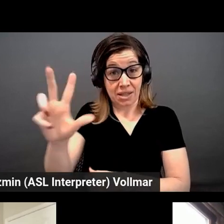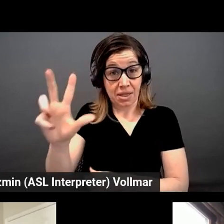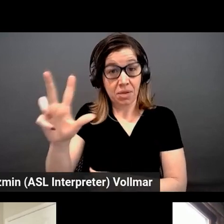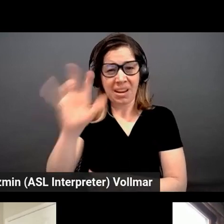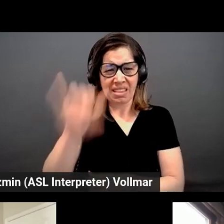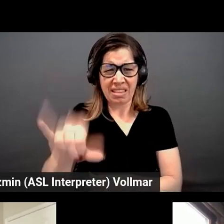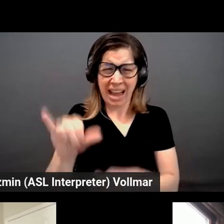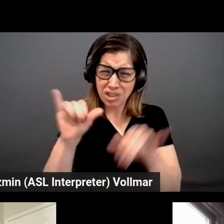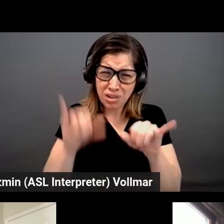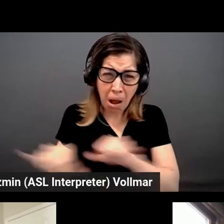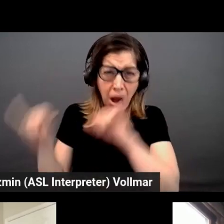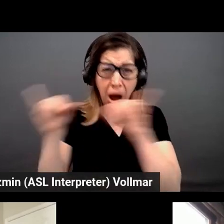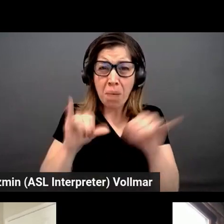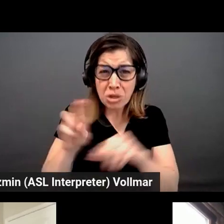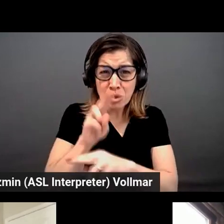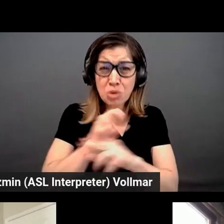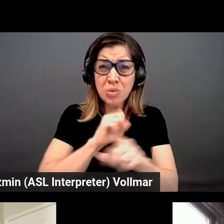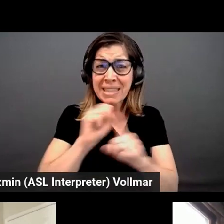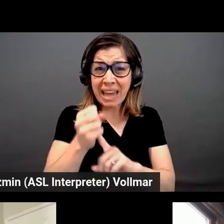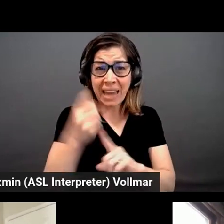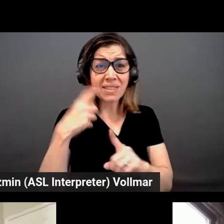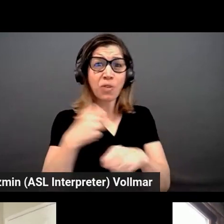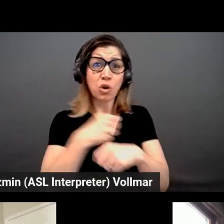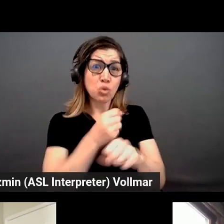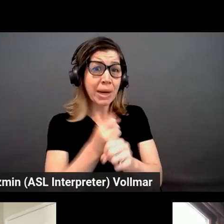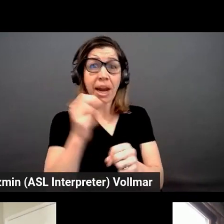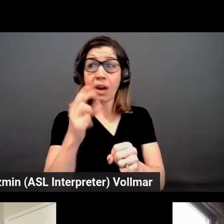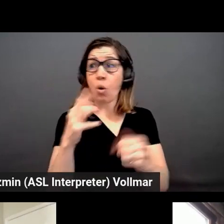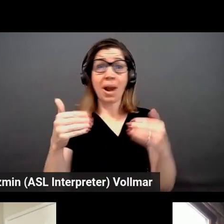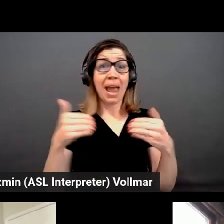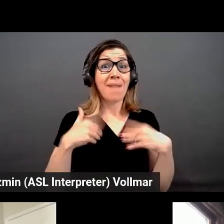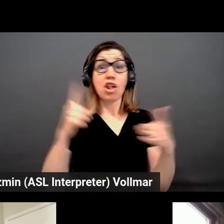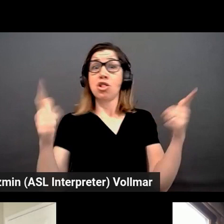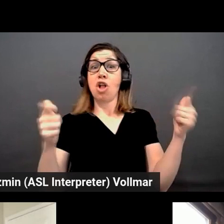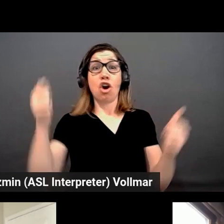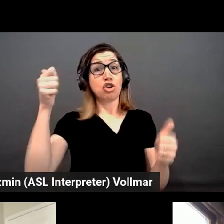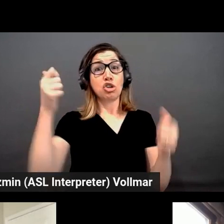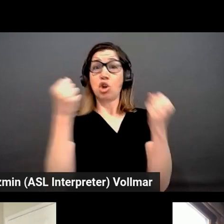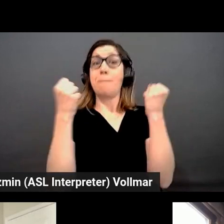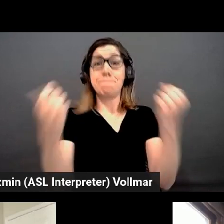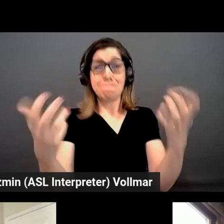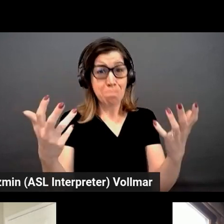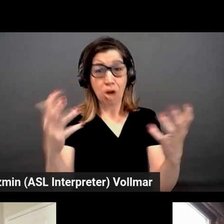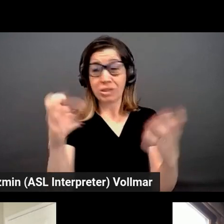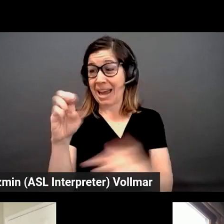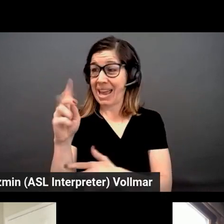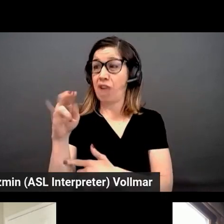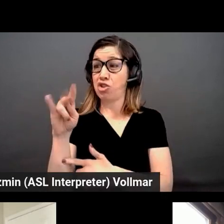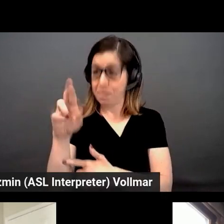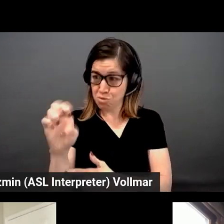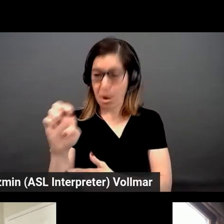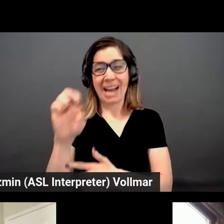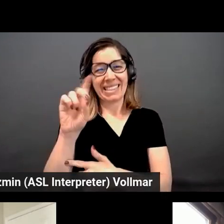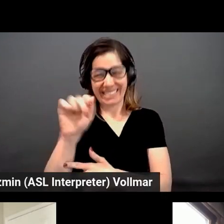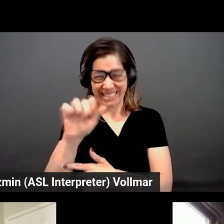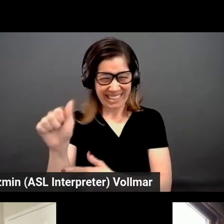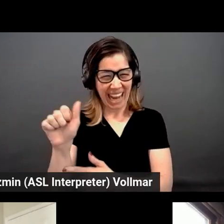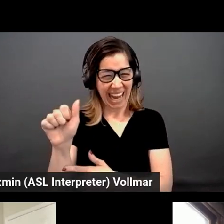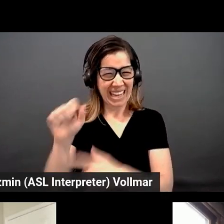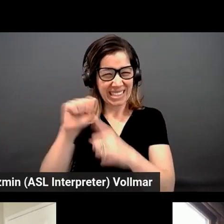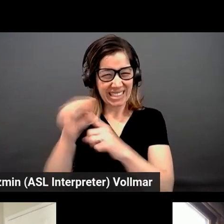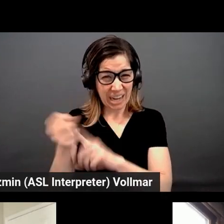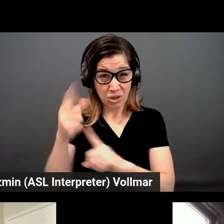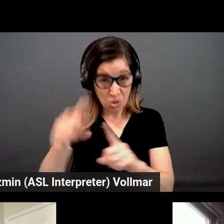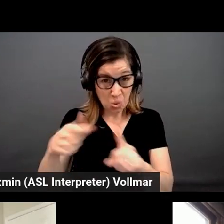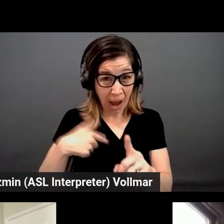for maybe creating or having a larger multi-enterprise data lake scenario. So do I have to create